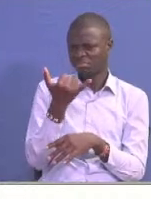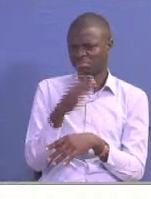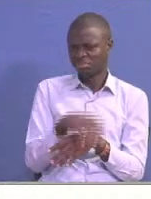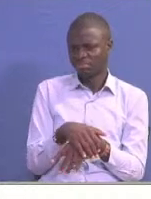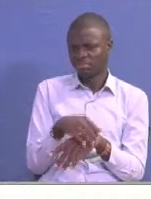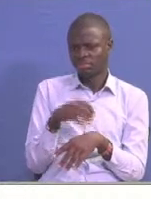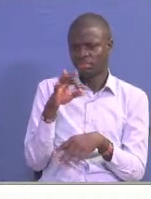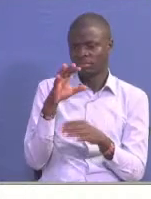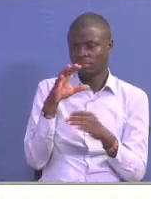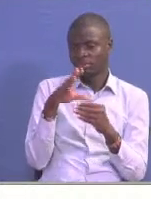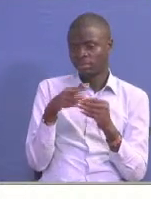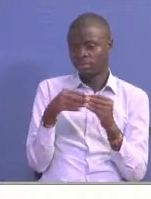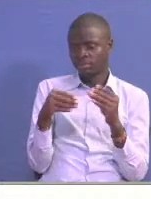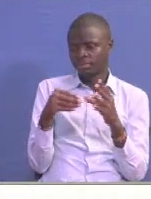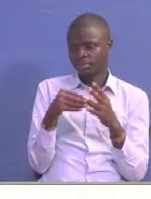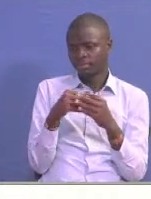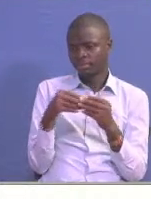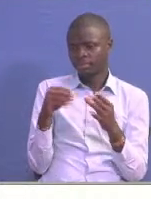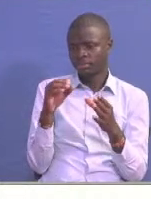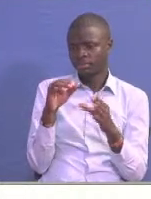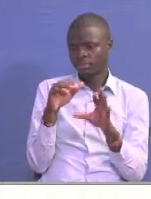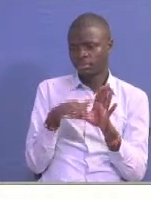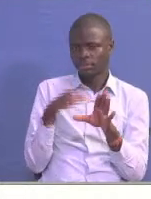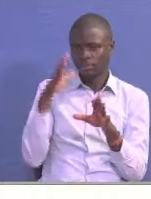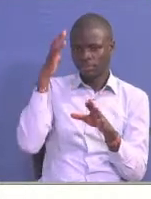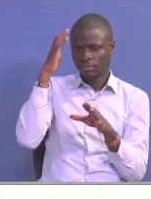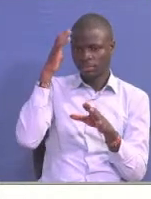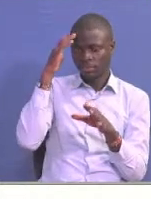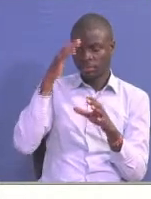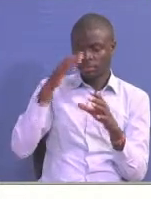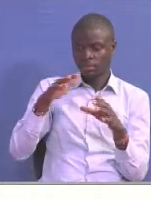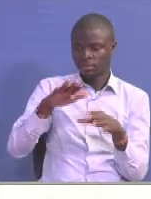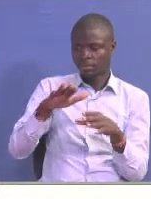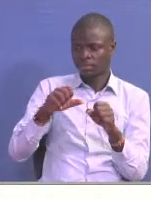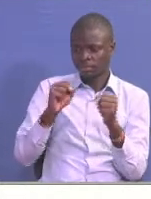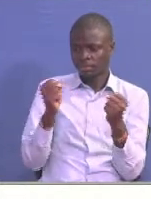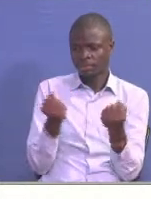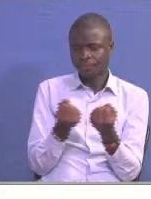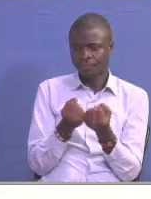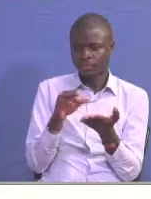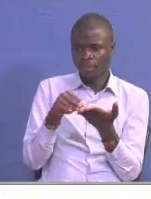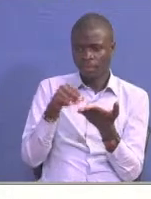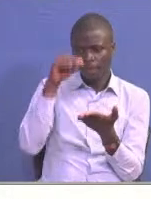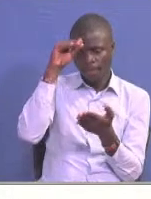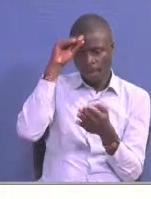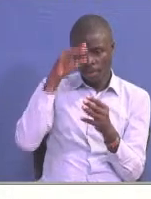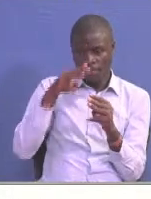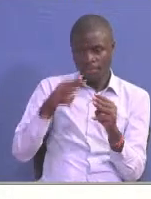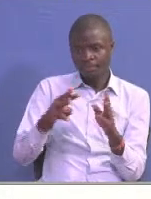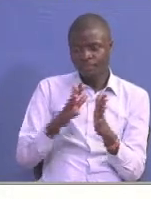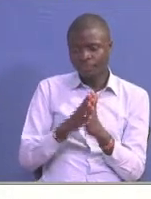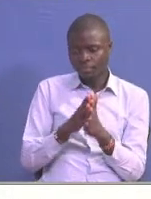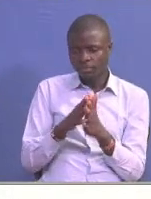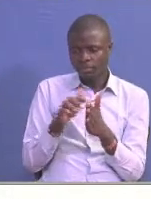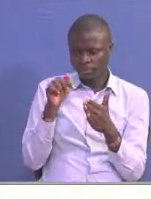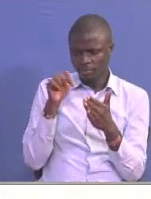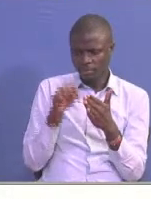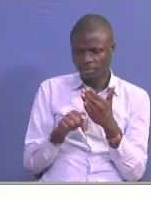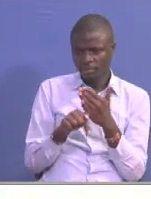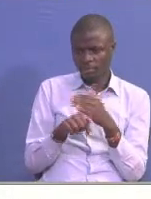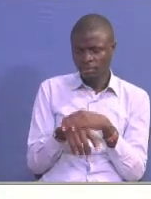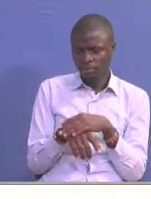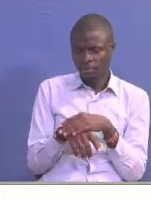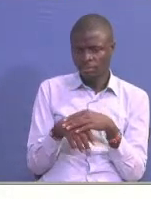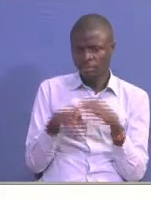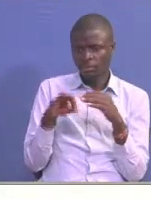of innovations in the education sector, in the learning methods, in the deepening